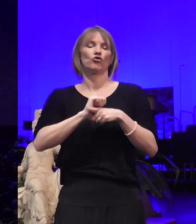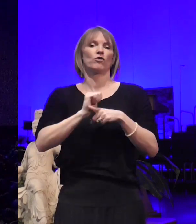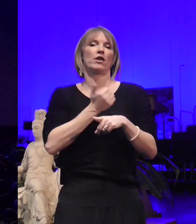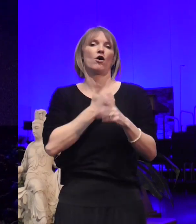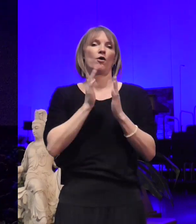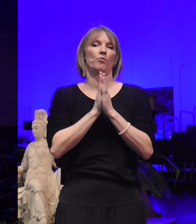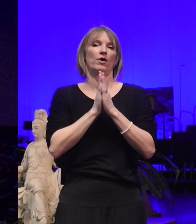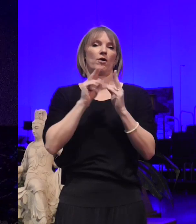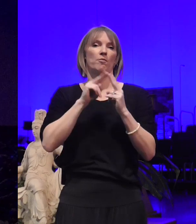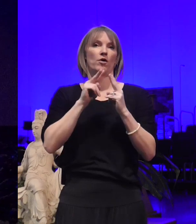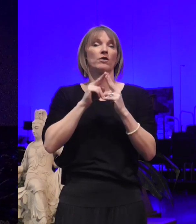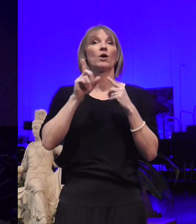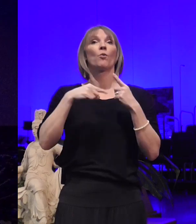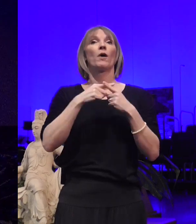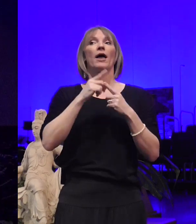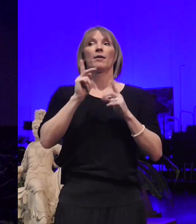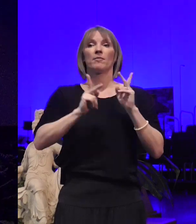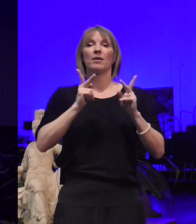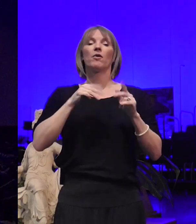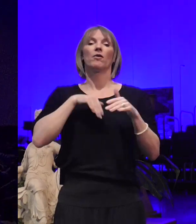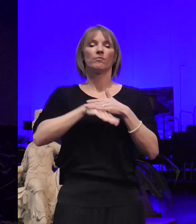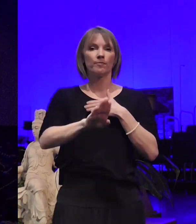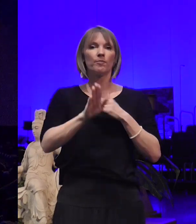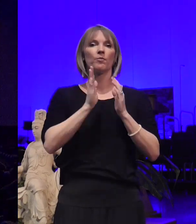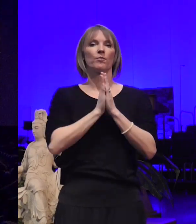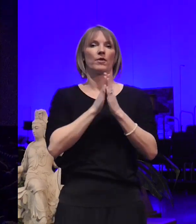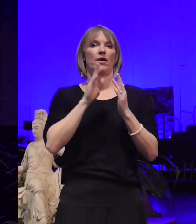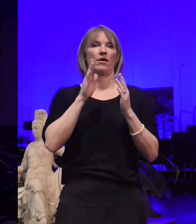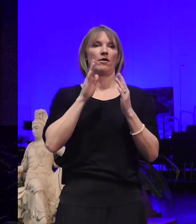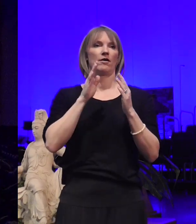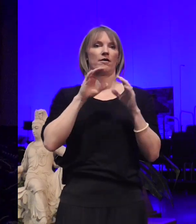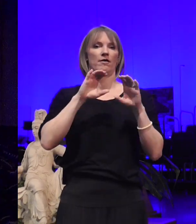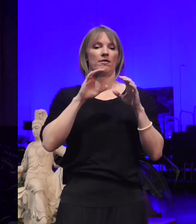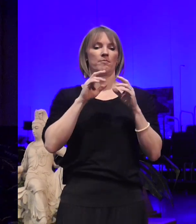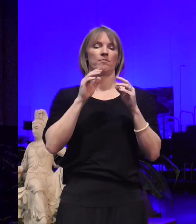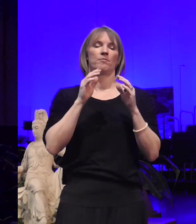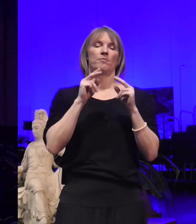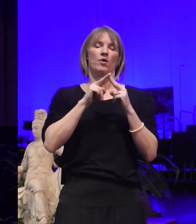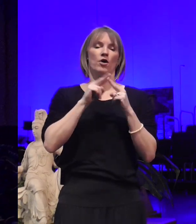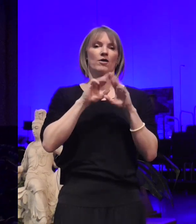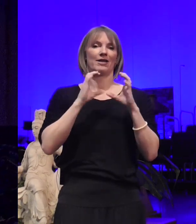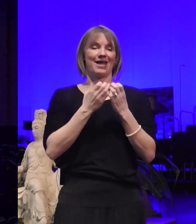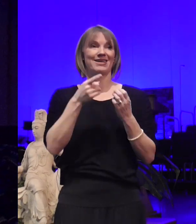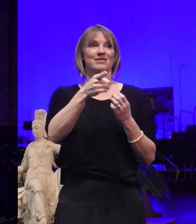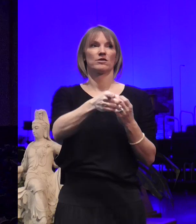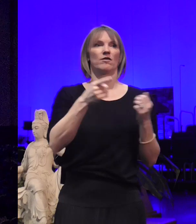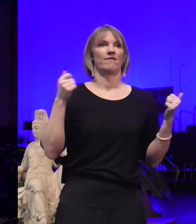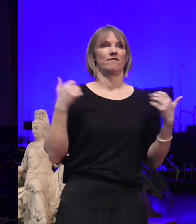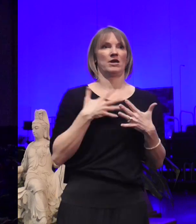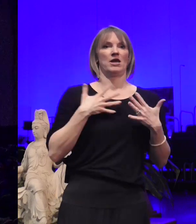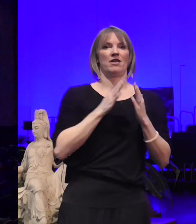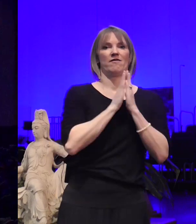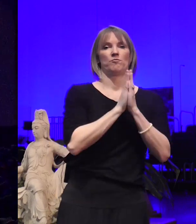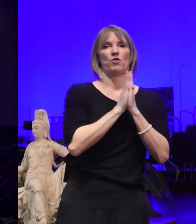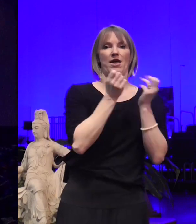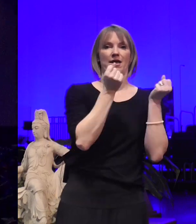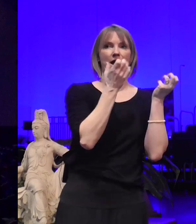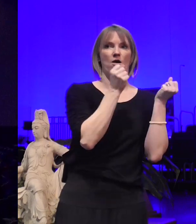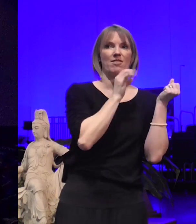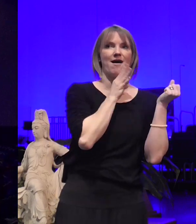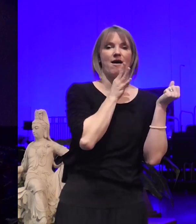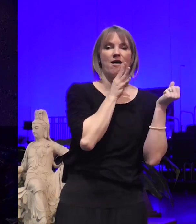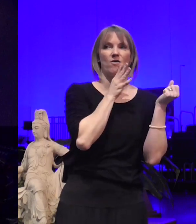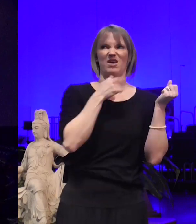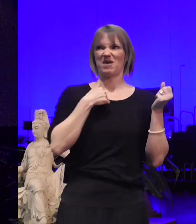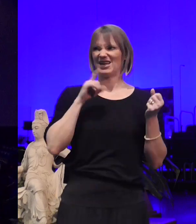when people come into practitioner class, they're almost all always terrified of praying out loud. Am I supposed